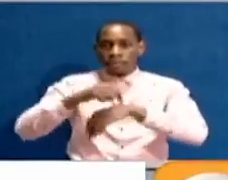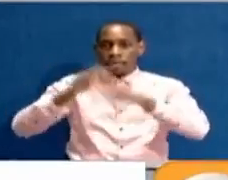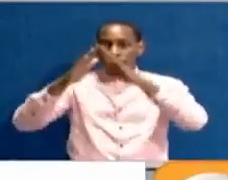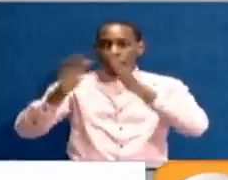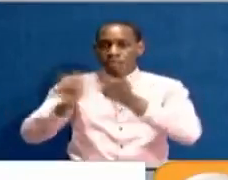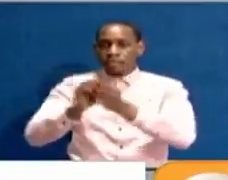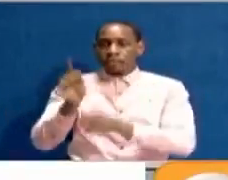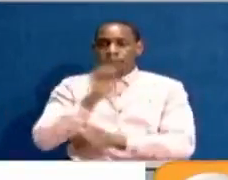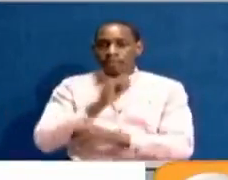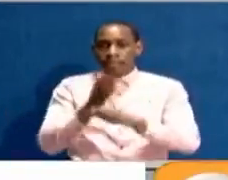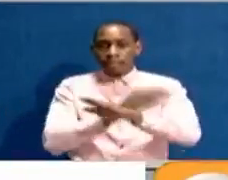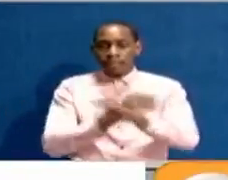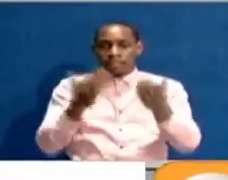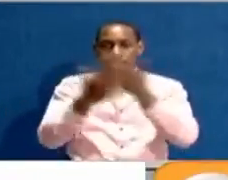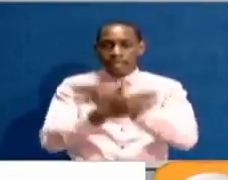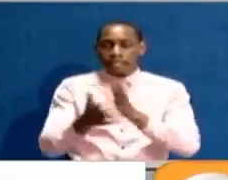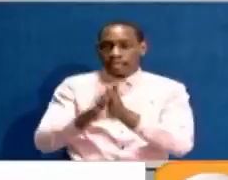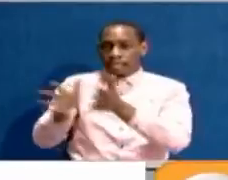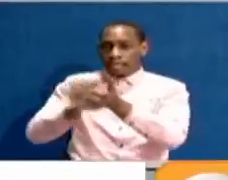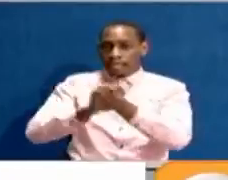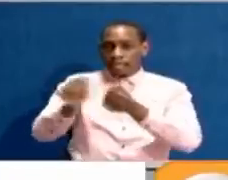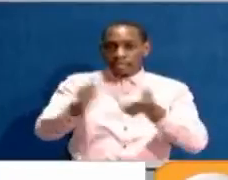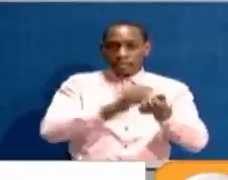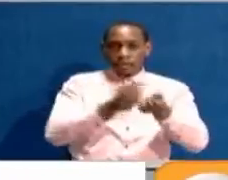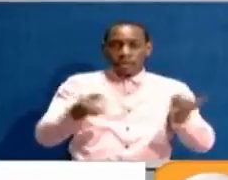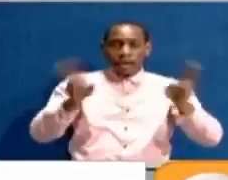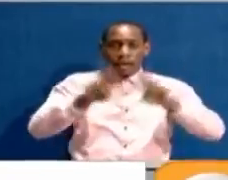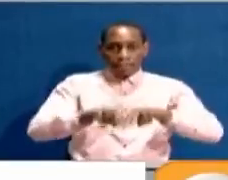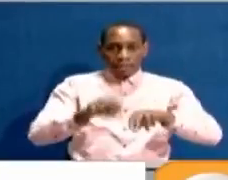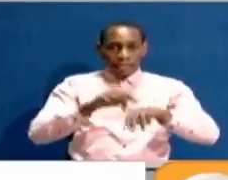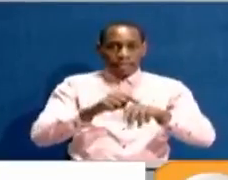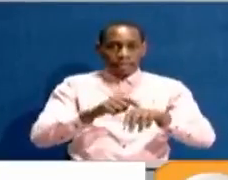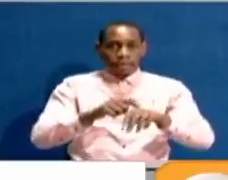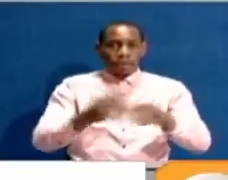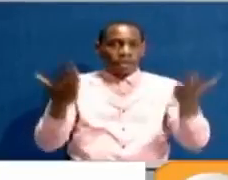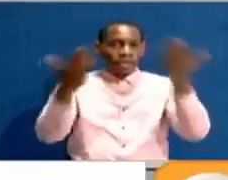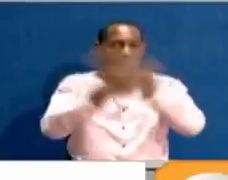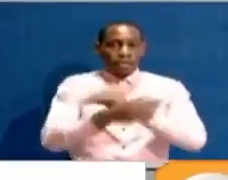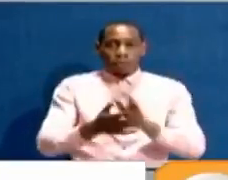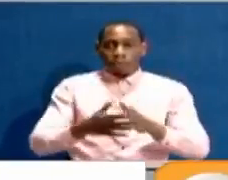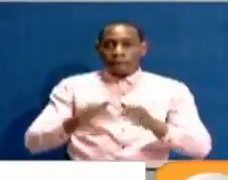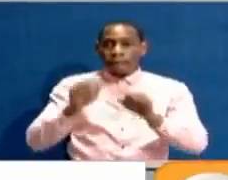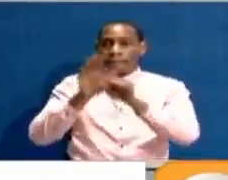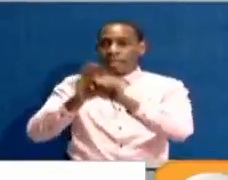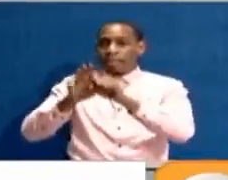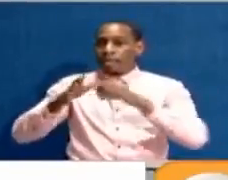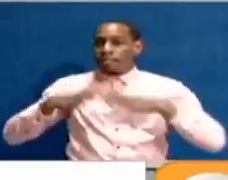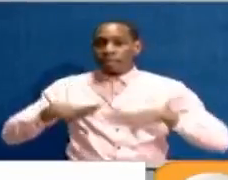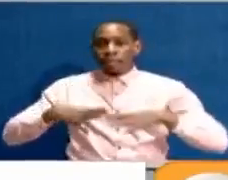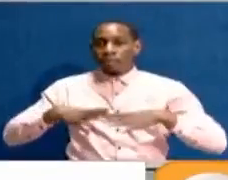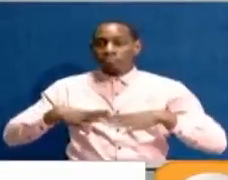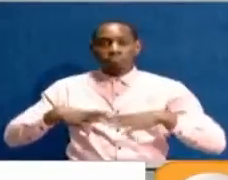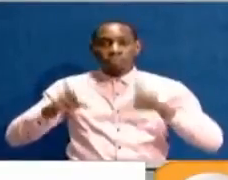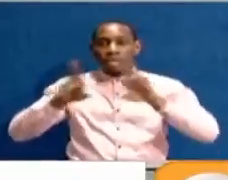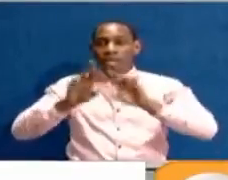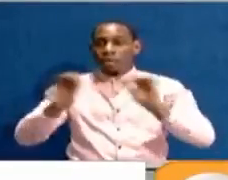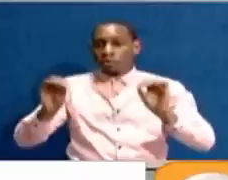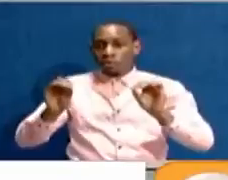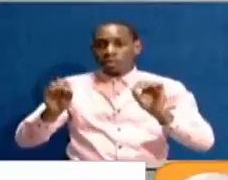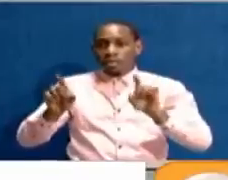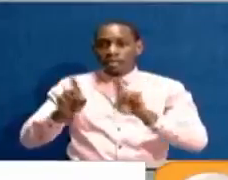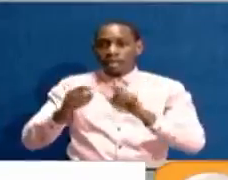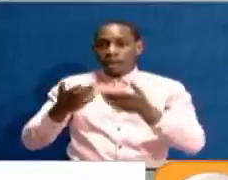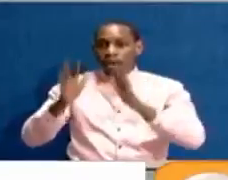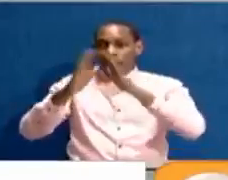demolished last night. The demolition took place under the cover of darkness, catching many residents by surprise and rendering